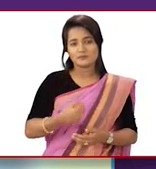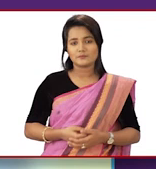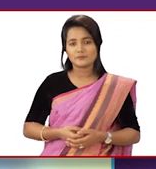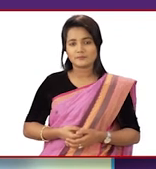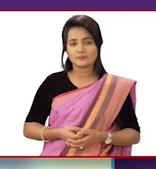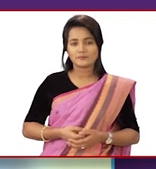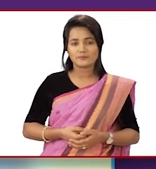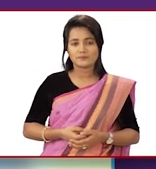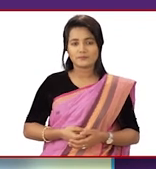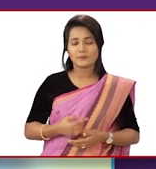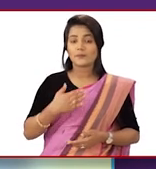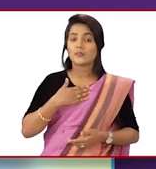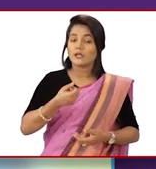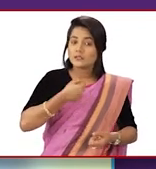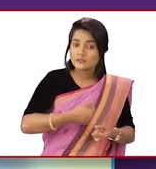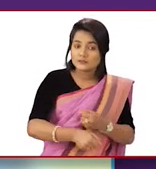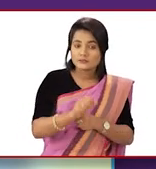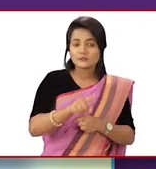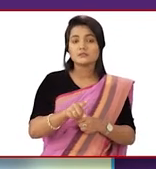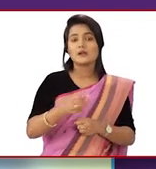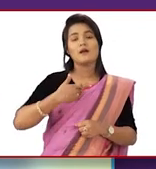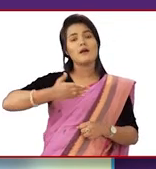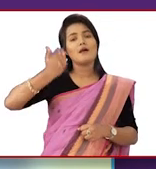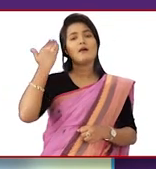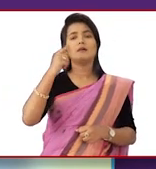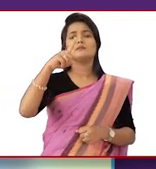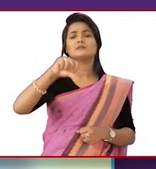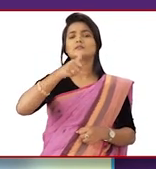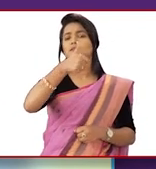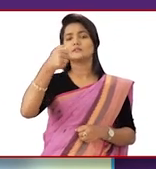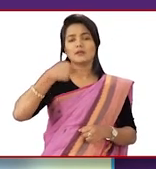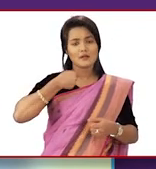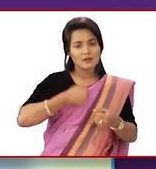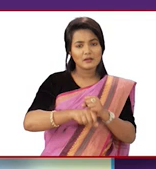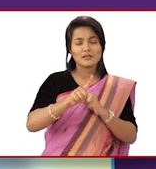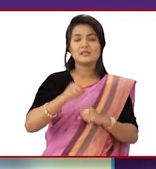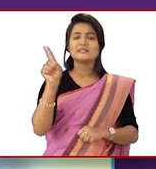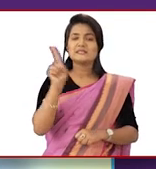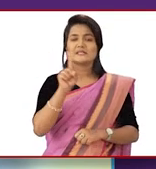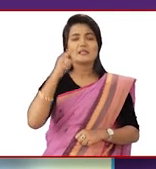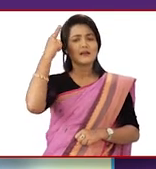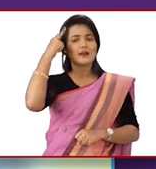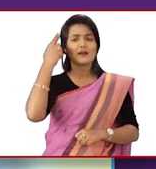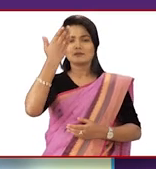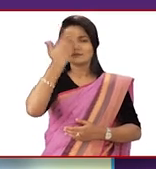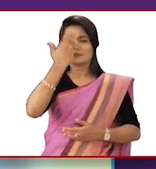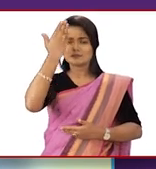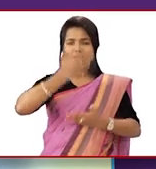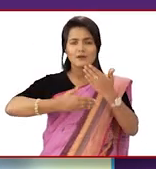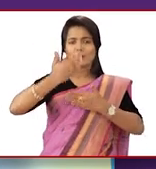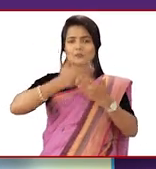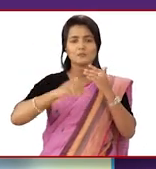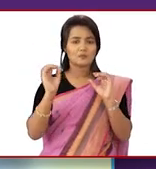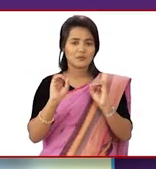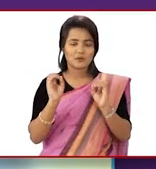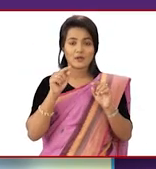know, born in this around 60s. And what we have seen is from black and white TV to internet.